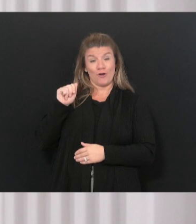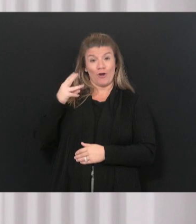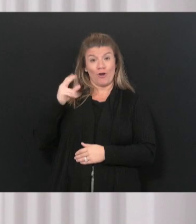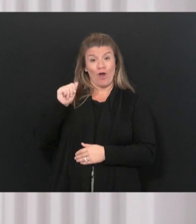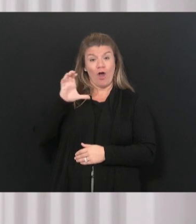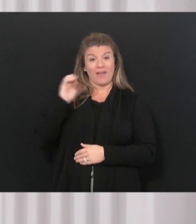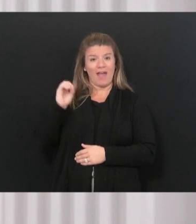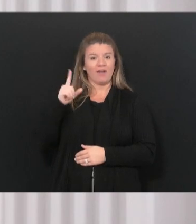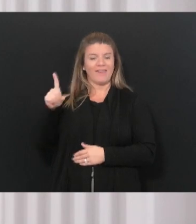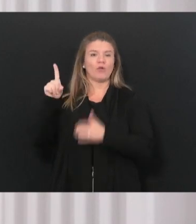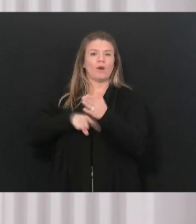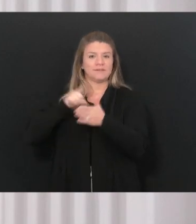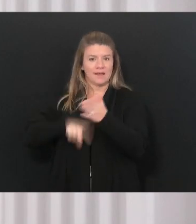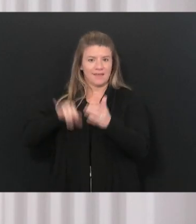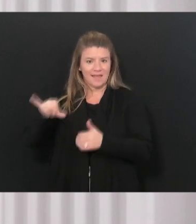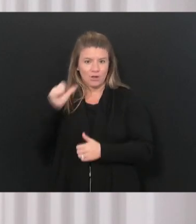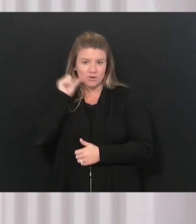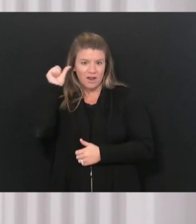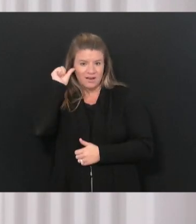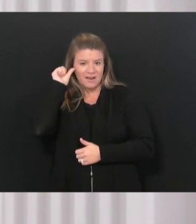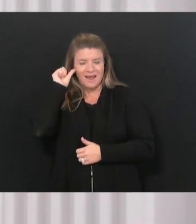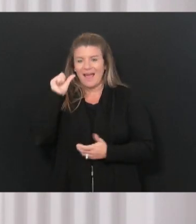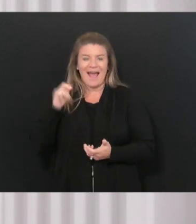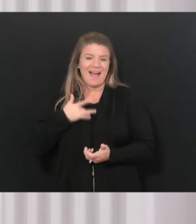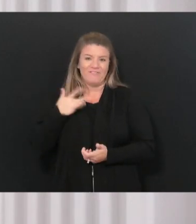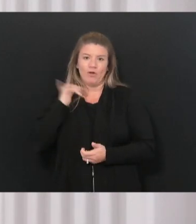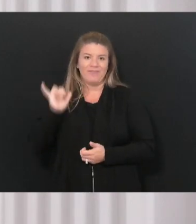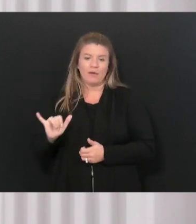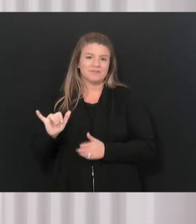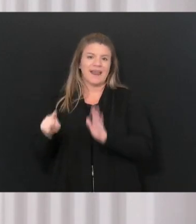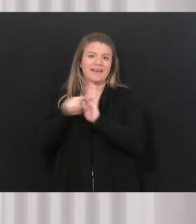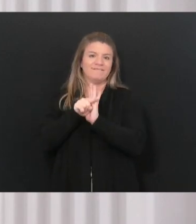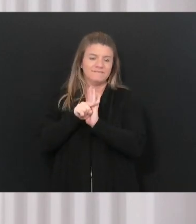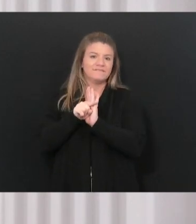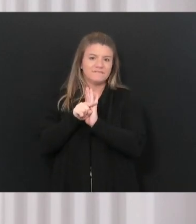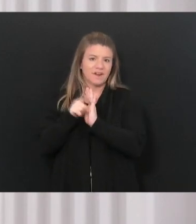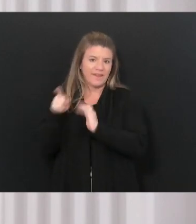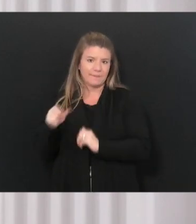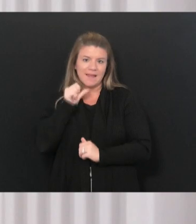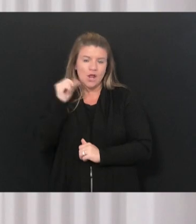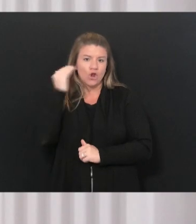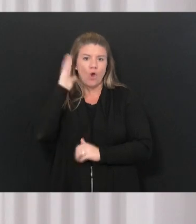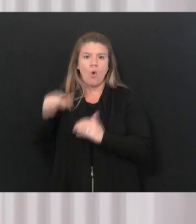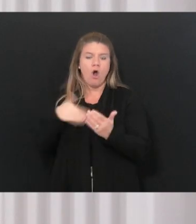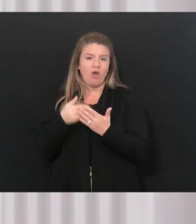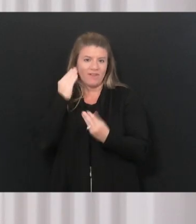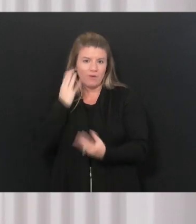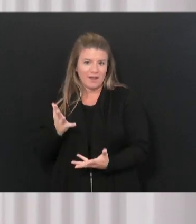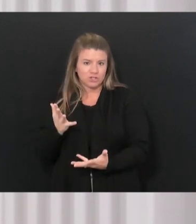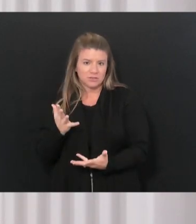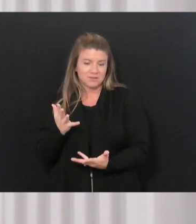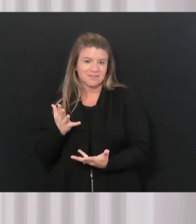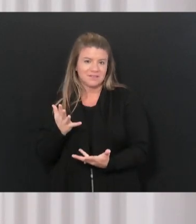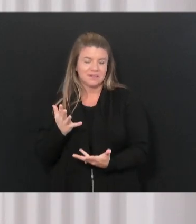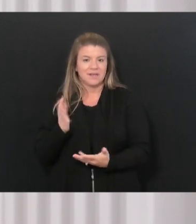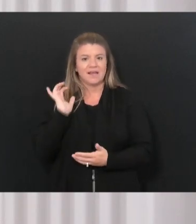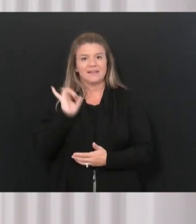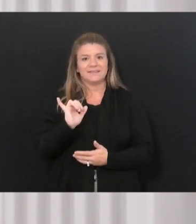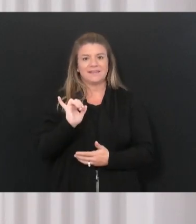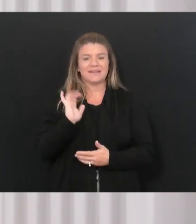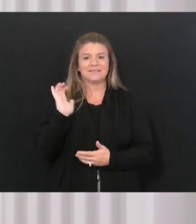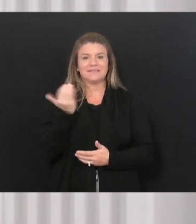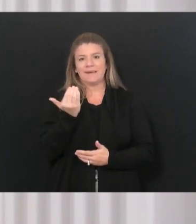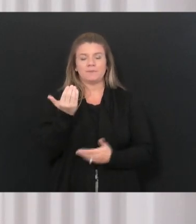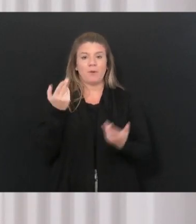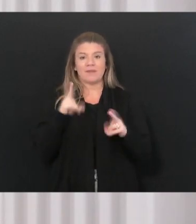yesterday criticizing it. I think that was very short-sighted on their part. You know, and that tends to be a trend that's going on down there every